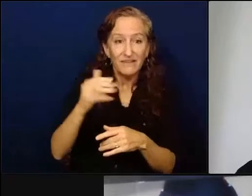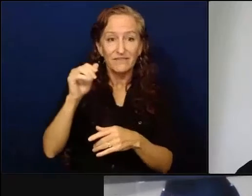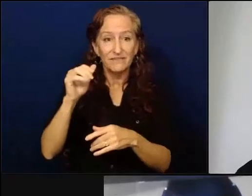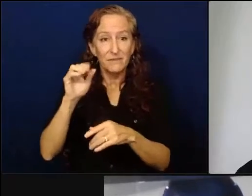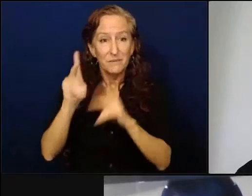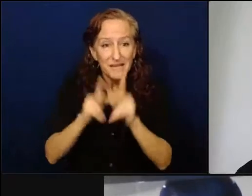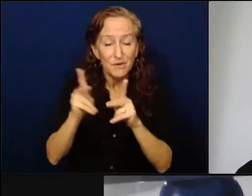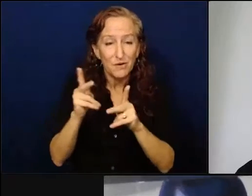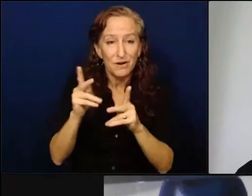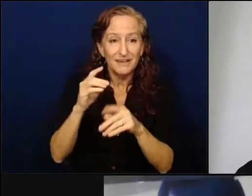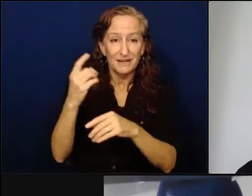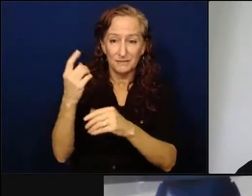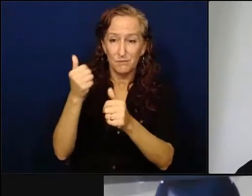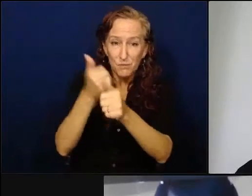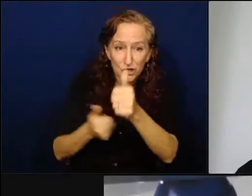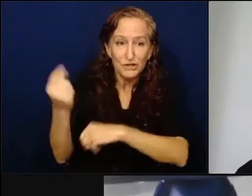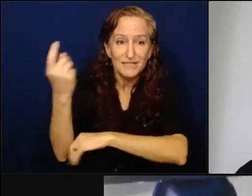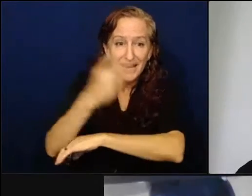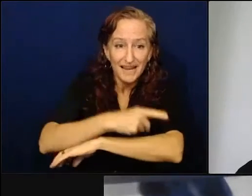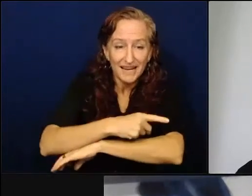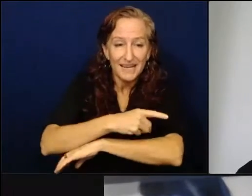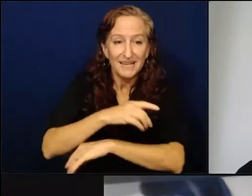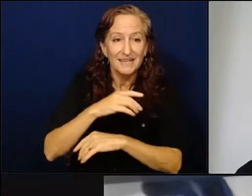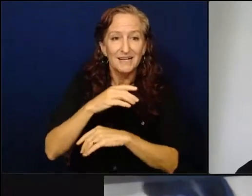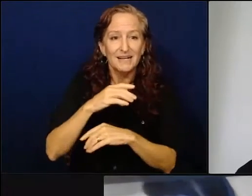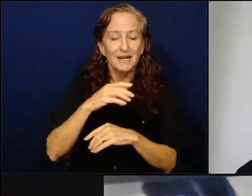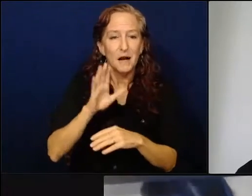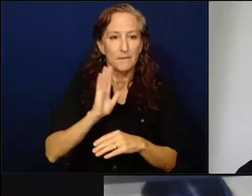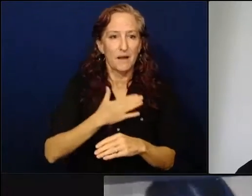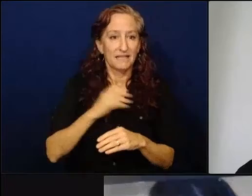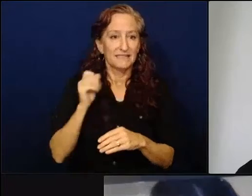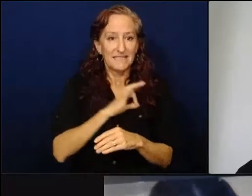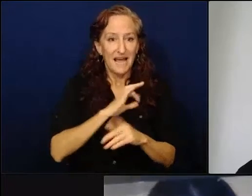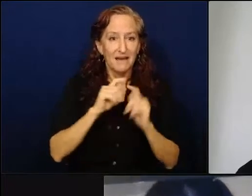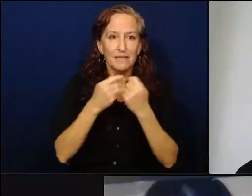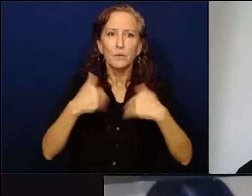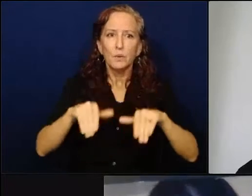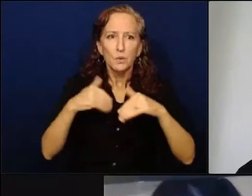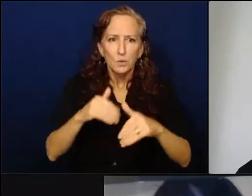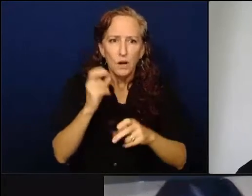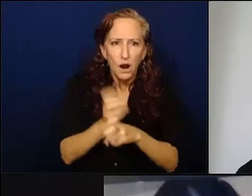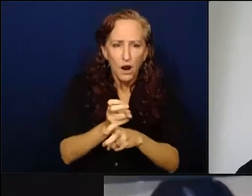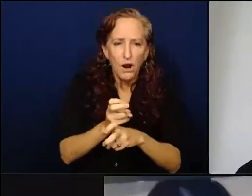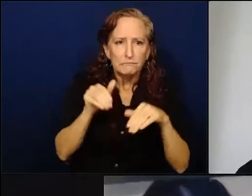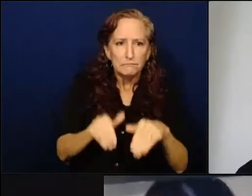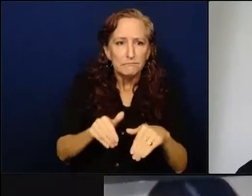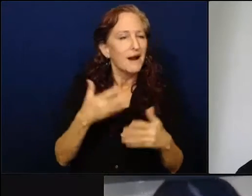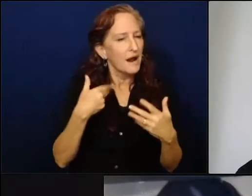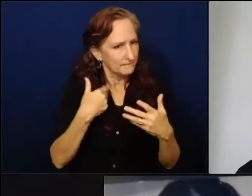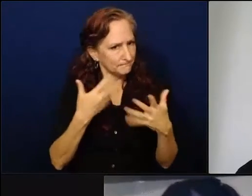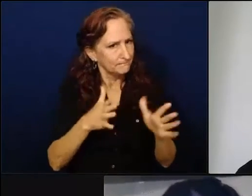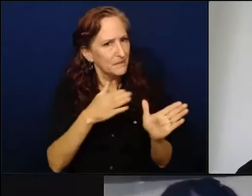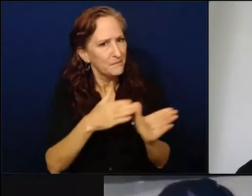doing a home visitation model. That was going to be difficult for our team. I knew that, and initially people would say, well, how are we supposed to do